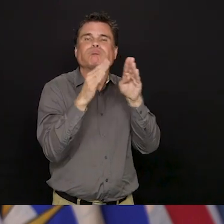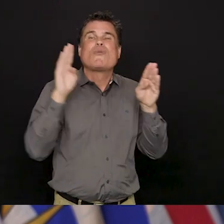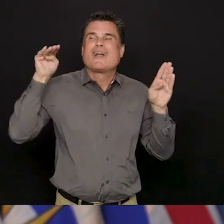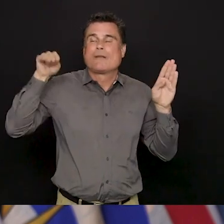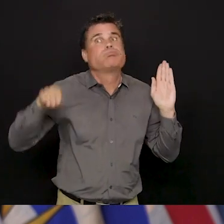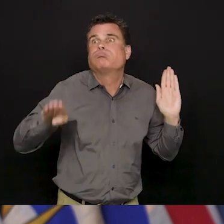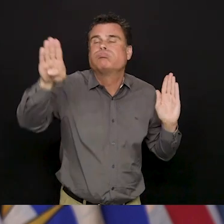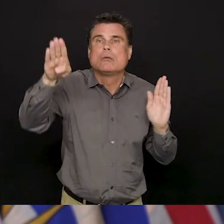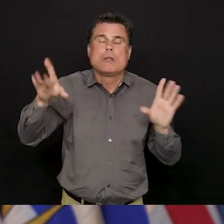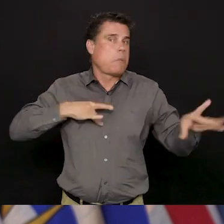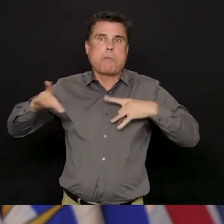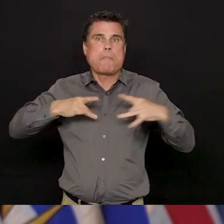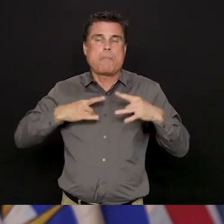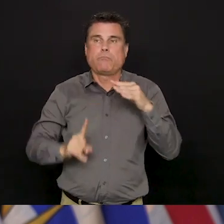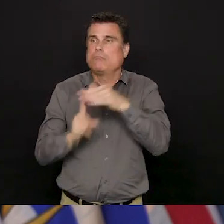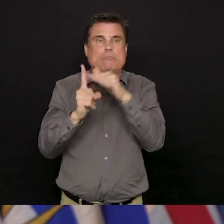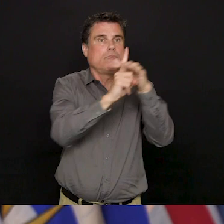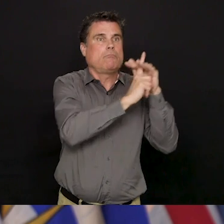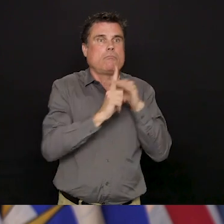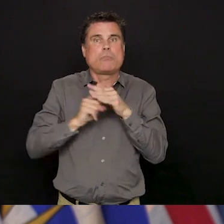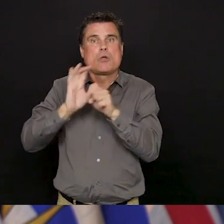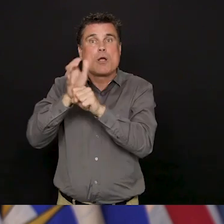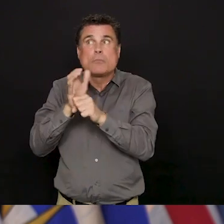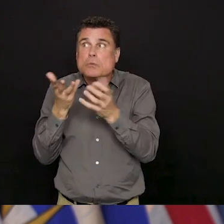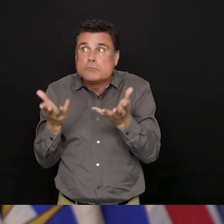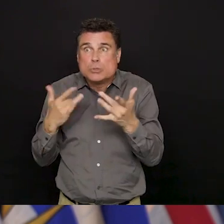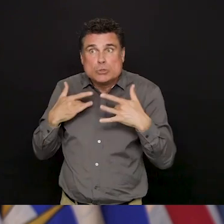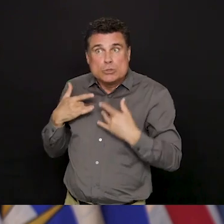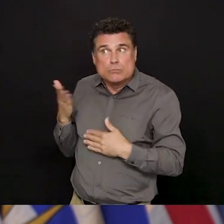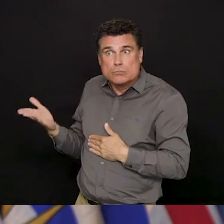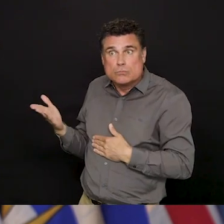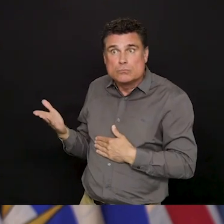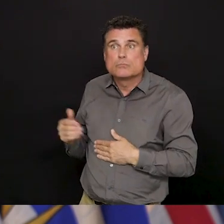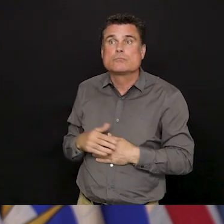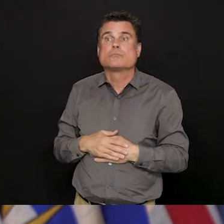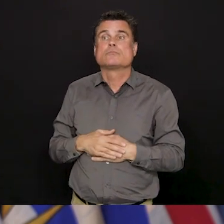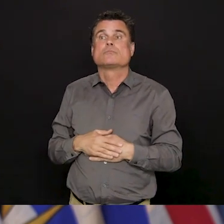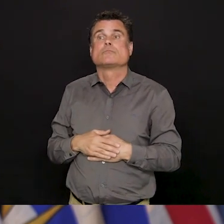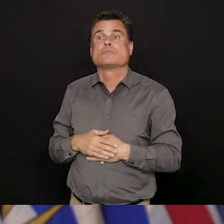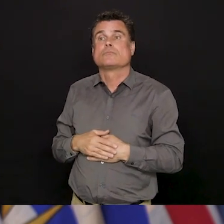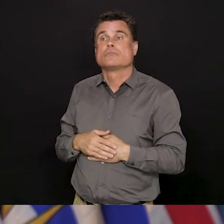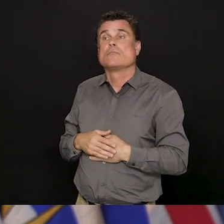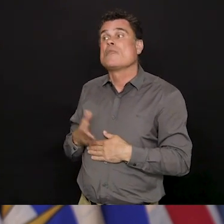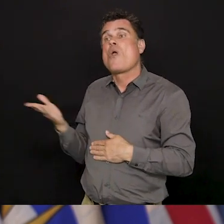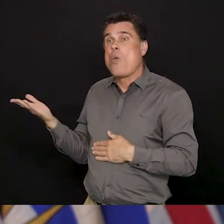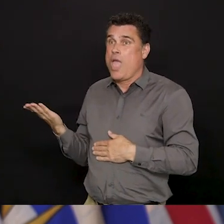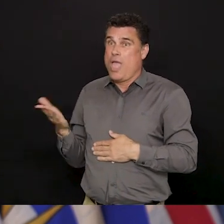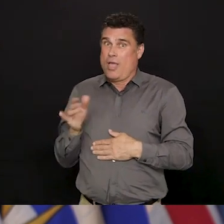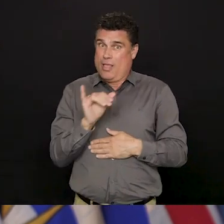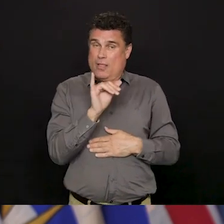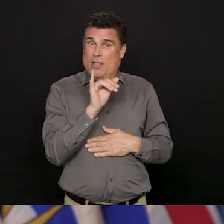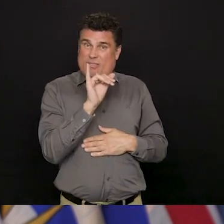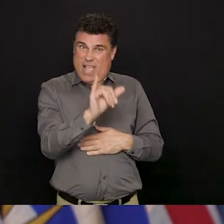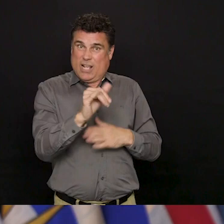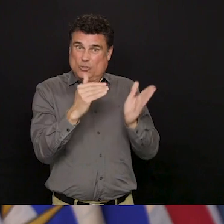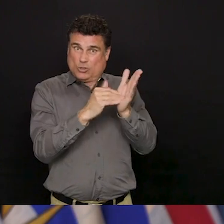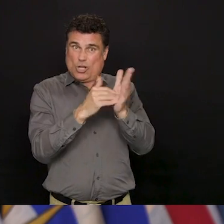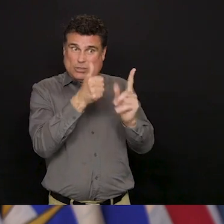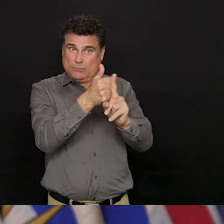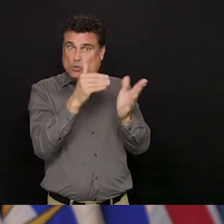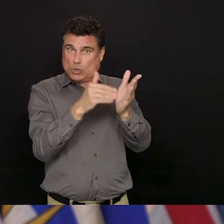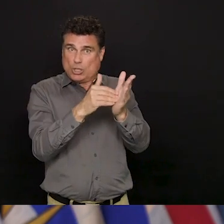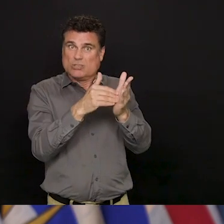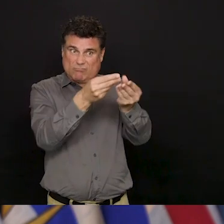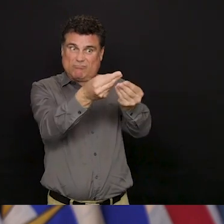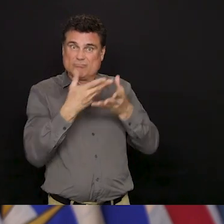we've been looking at, in which he's referred to, Dr. Redfield's referring to, is what's happened with influenza pandemics, where we have